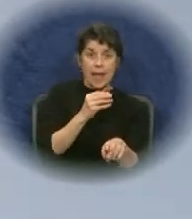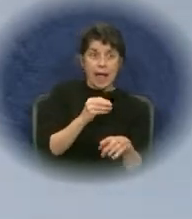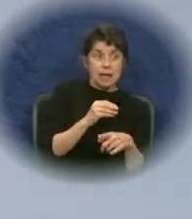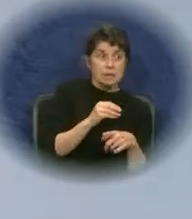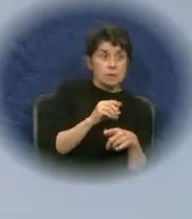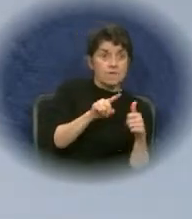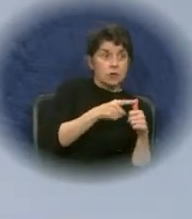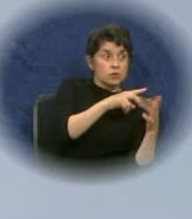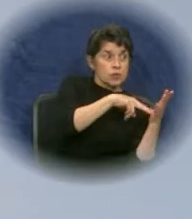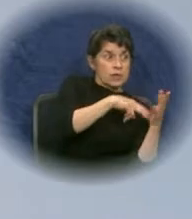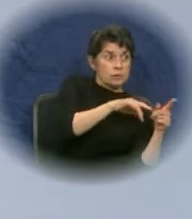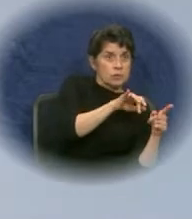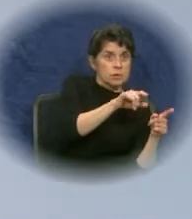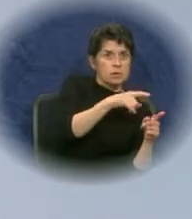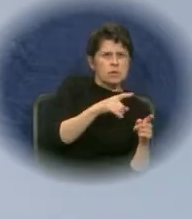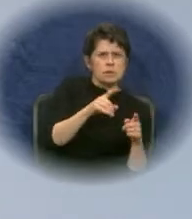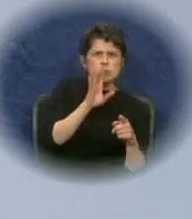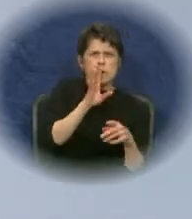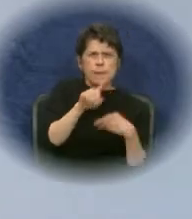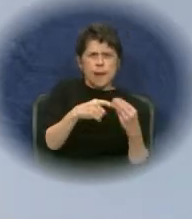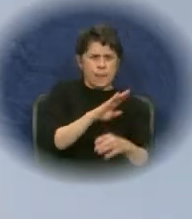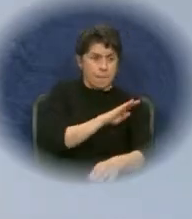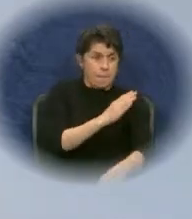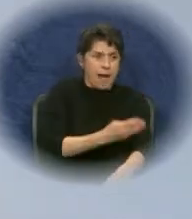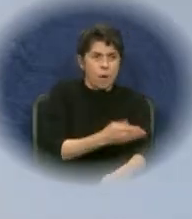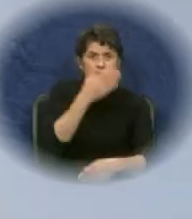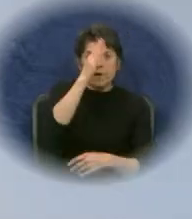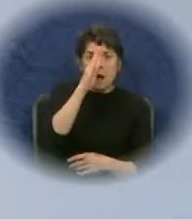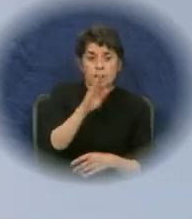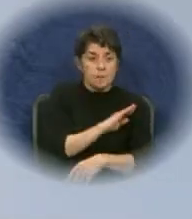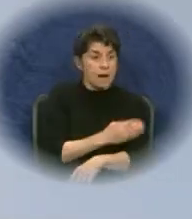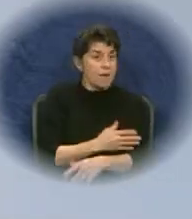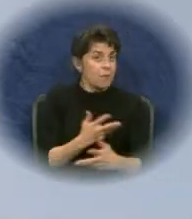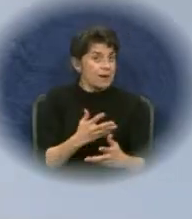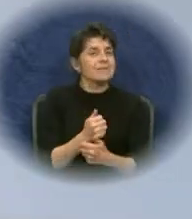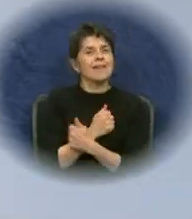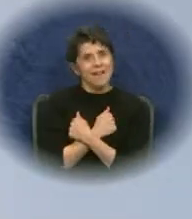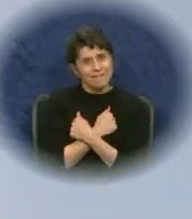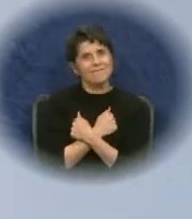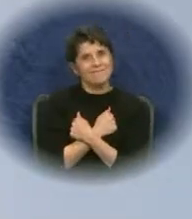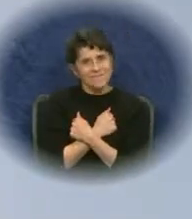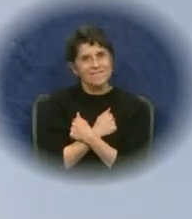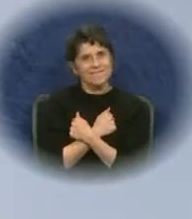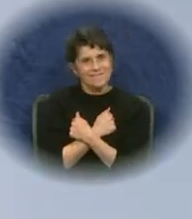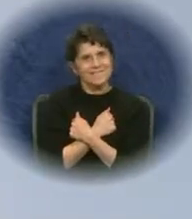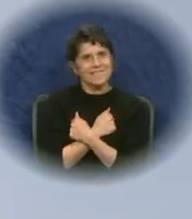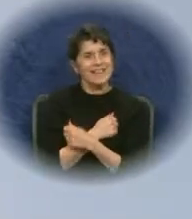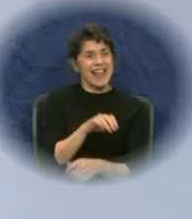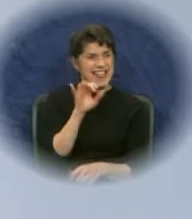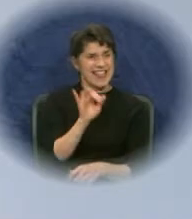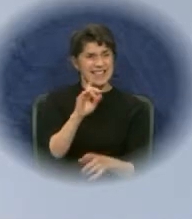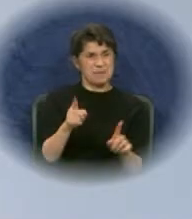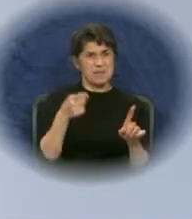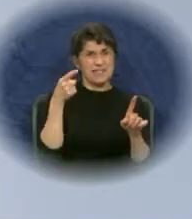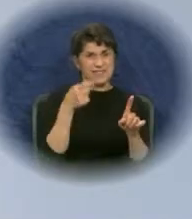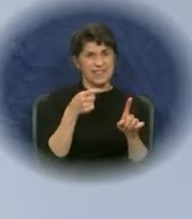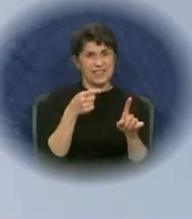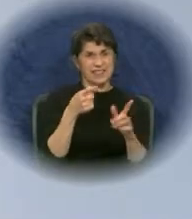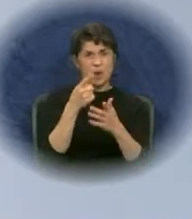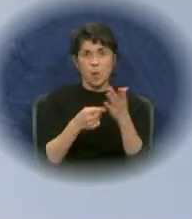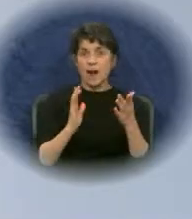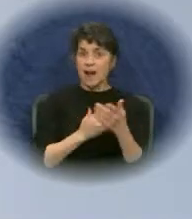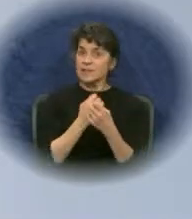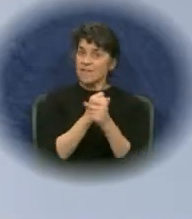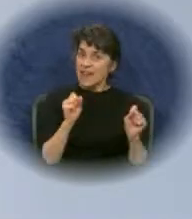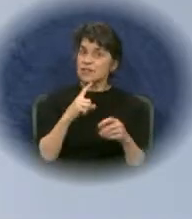power of God that is about the power of love. And that's specifically what our